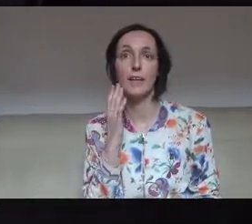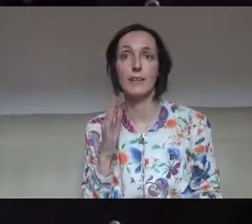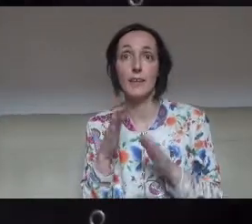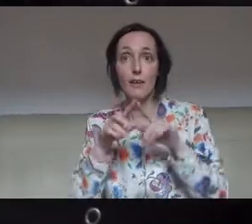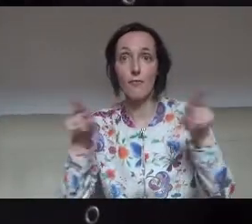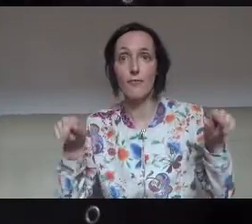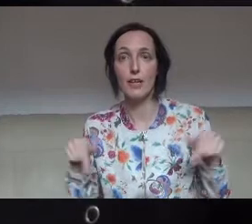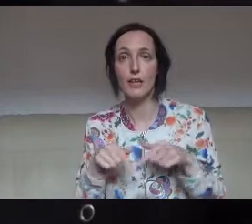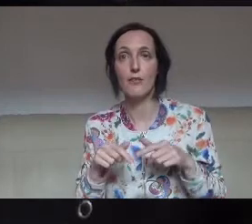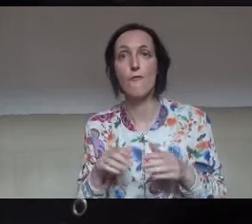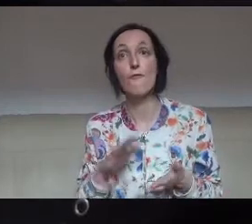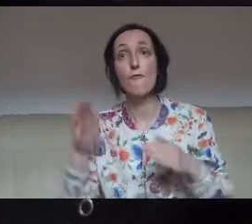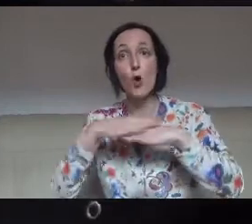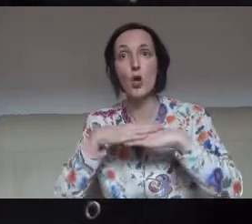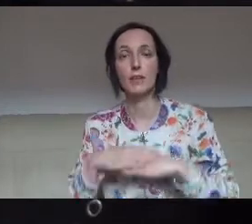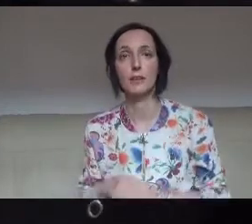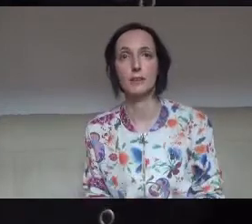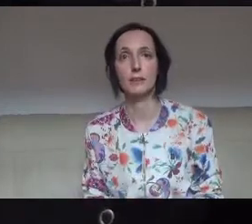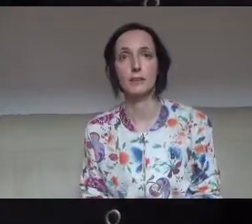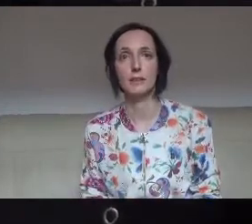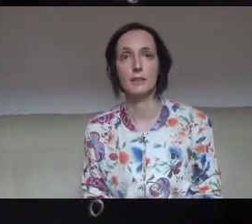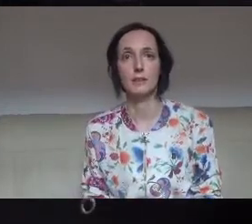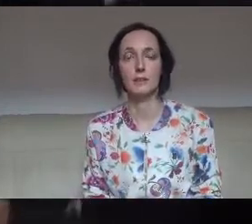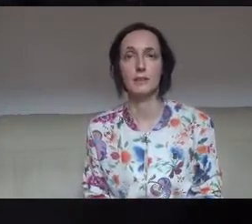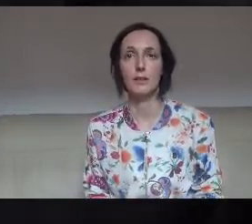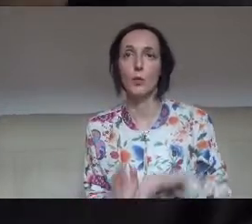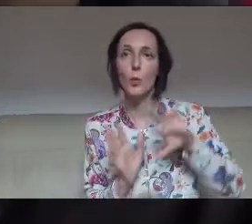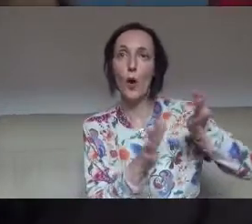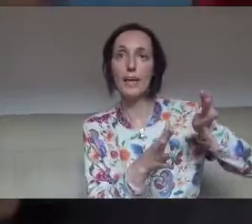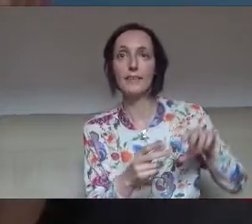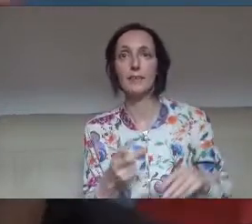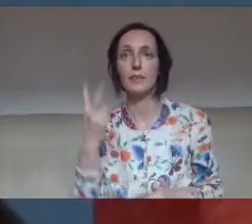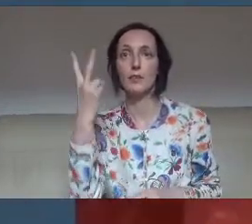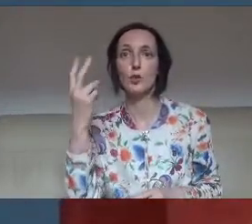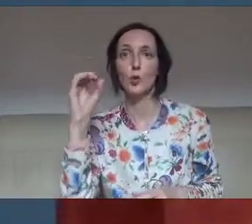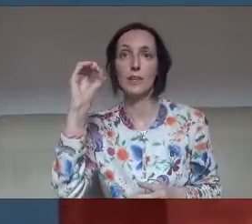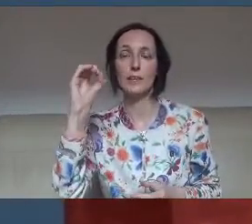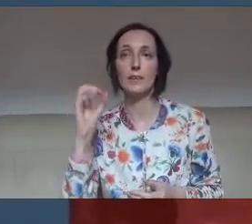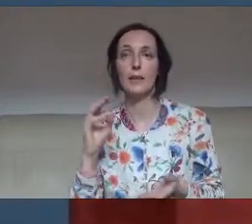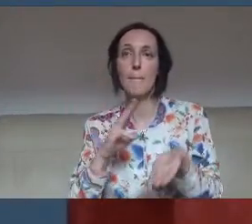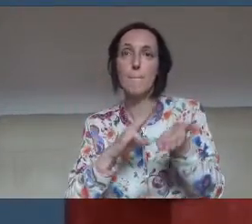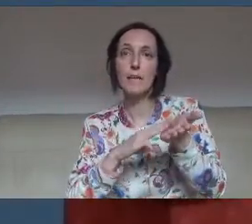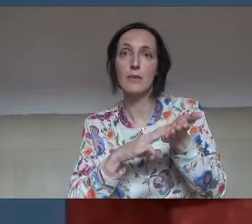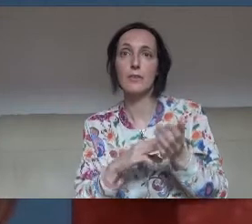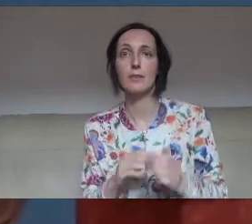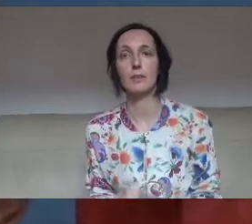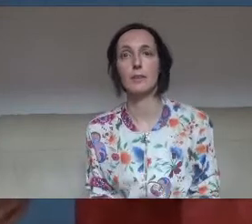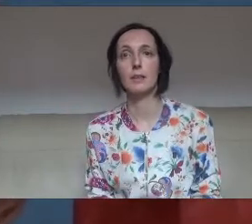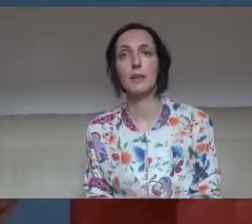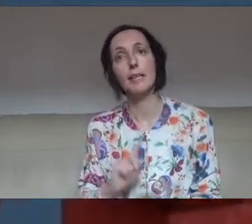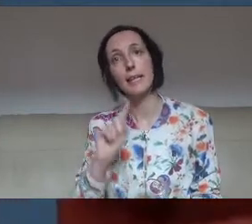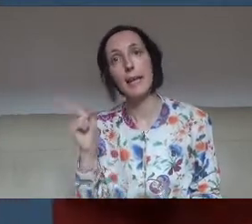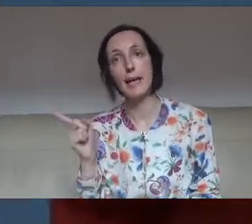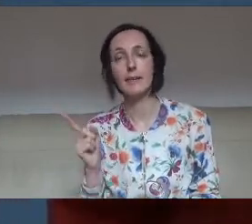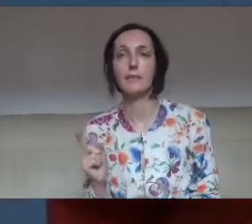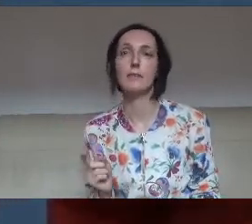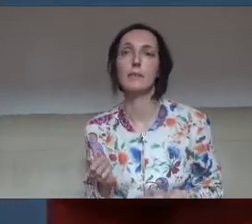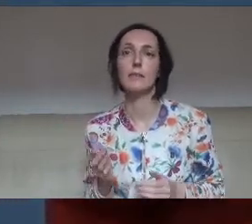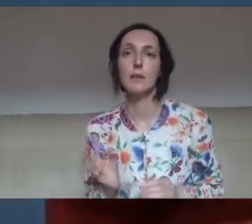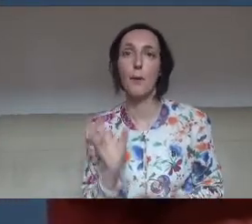When the tray is full, we need to wait another 20 minutes before we can put the tray